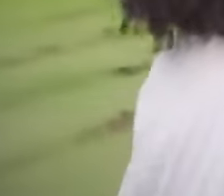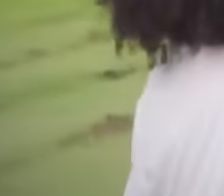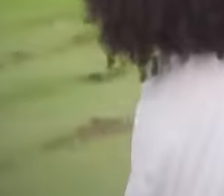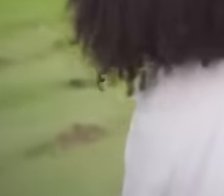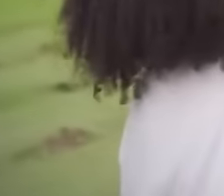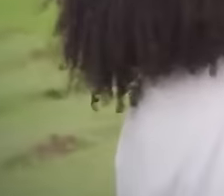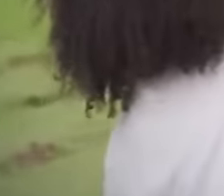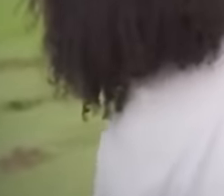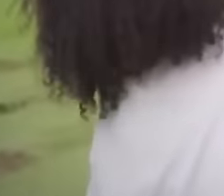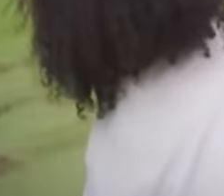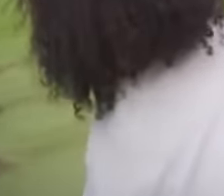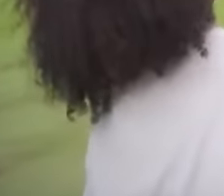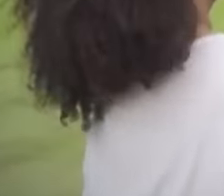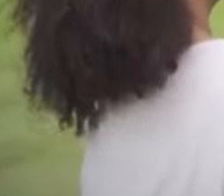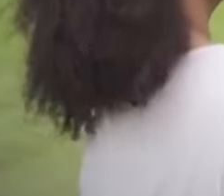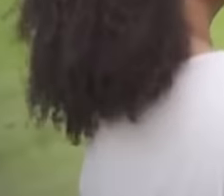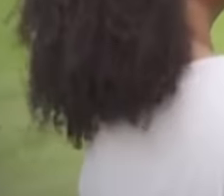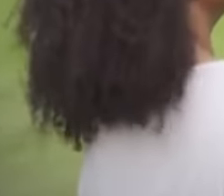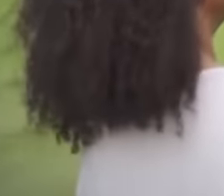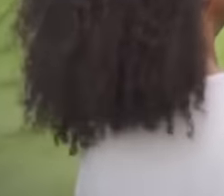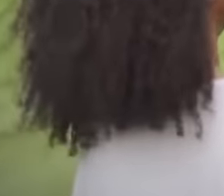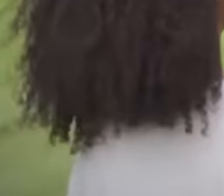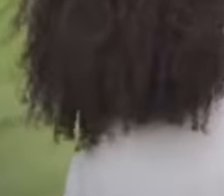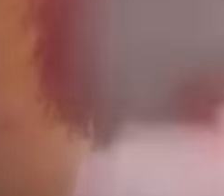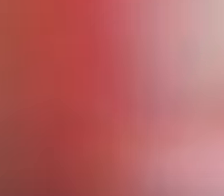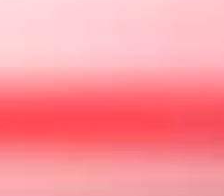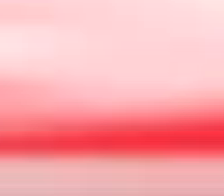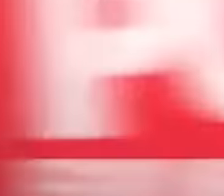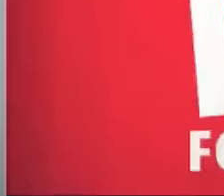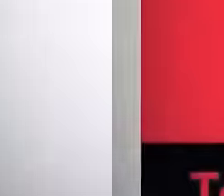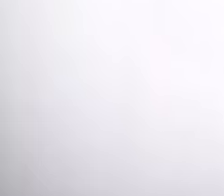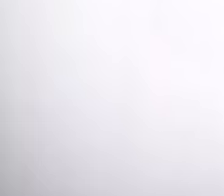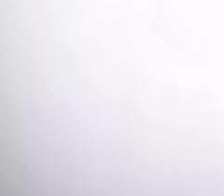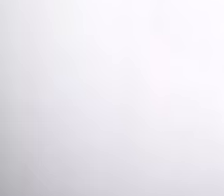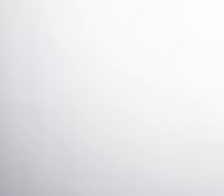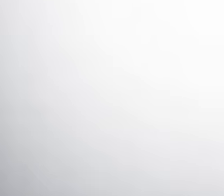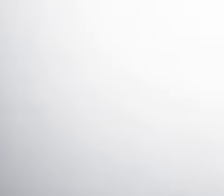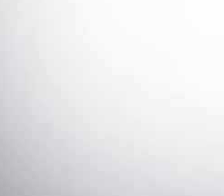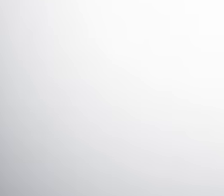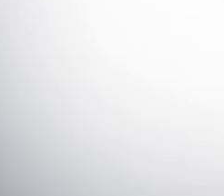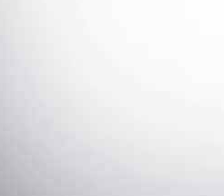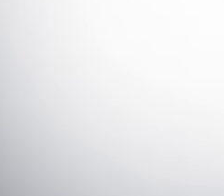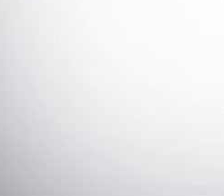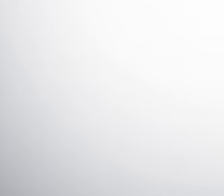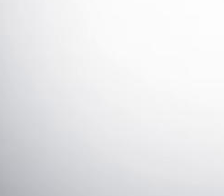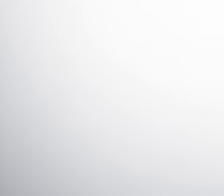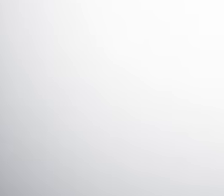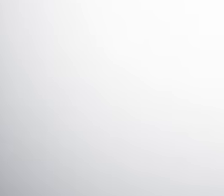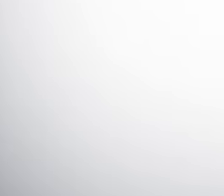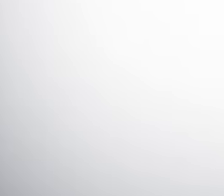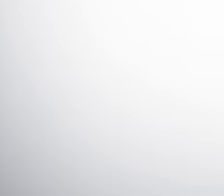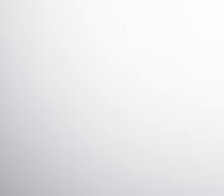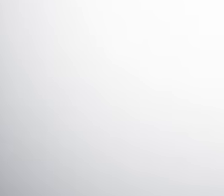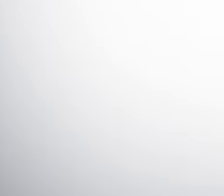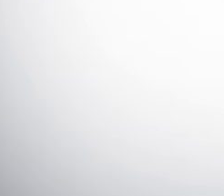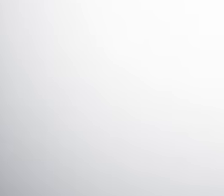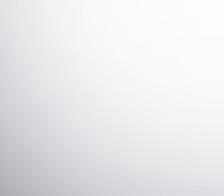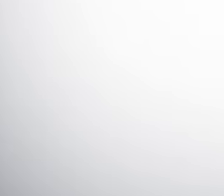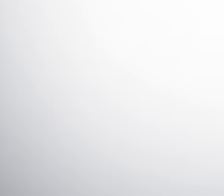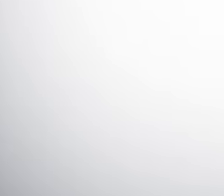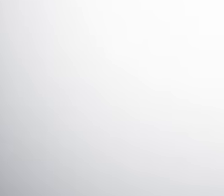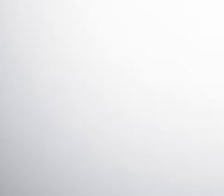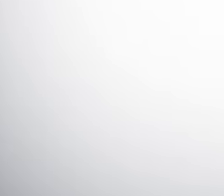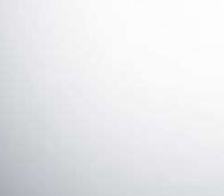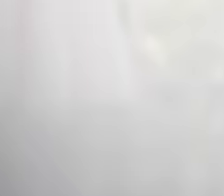we may not achieve our potential. The good news is that Jameson Power for Men is an excellent testosterone support.